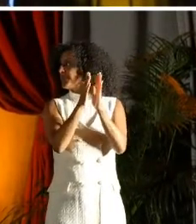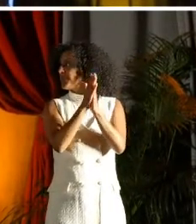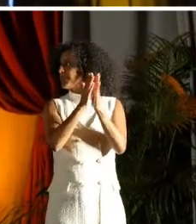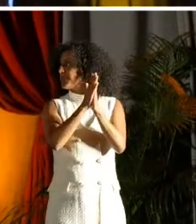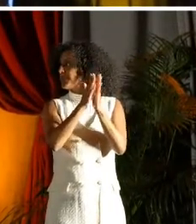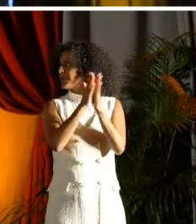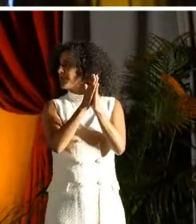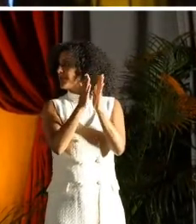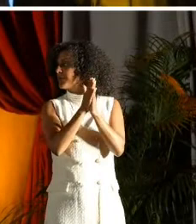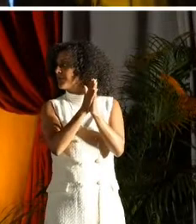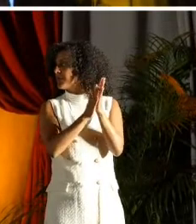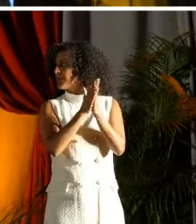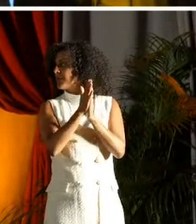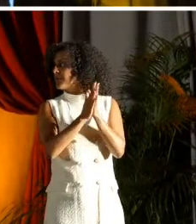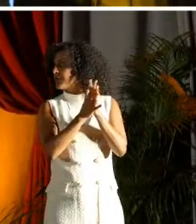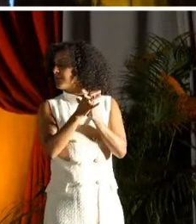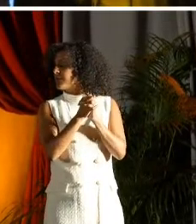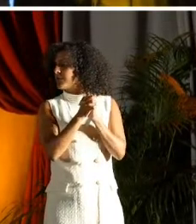Rashad, bring us home.